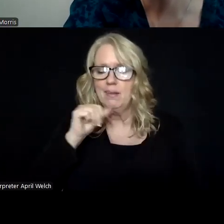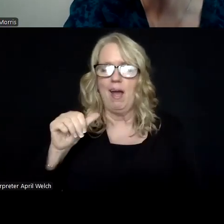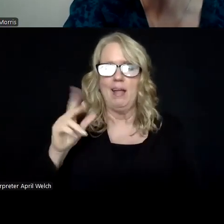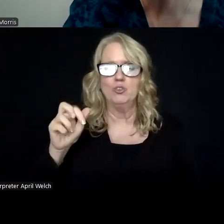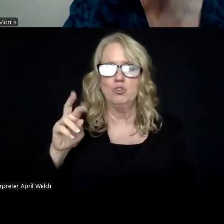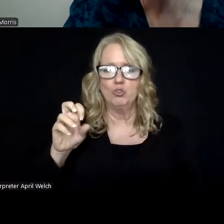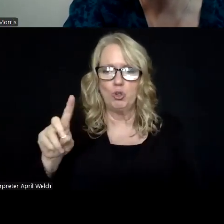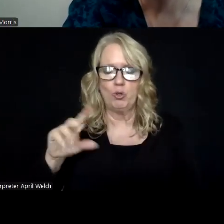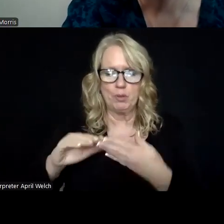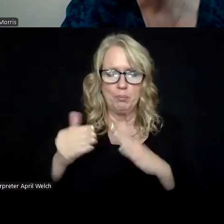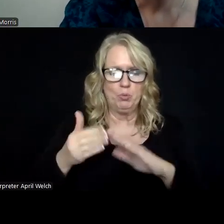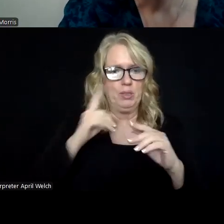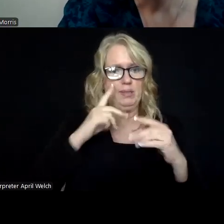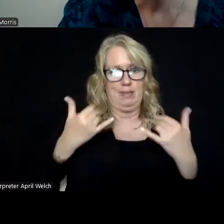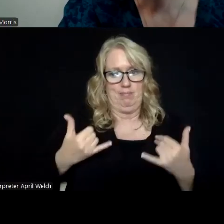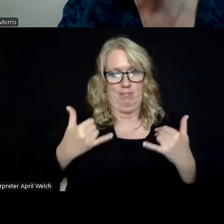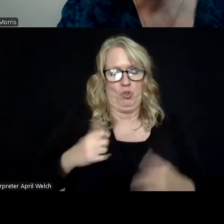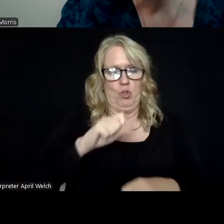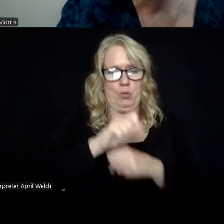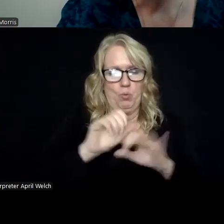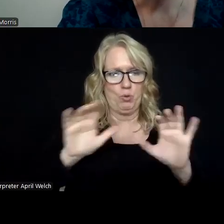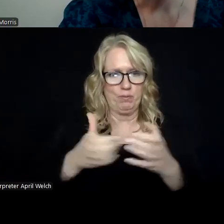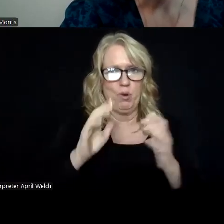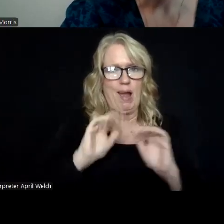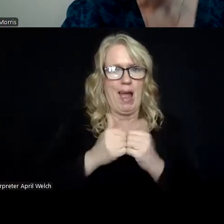the workforce that we already have? Next slide.